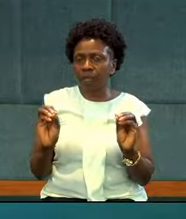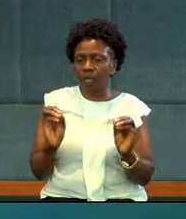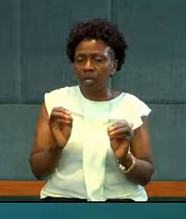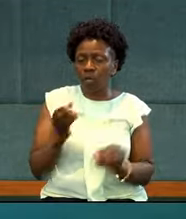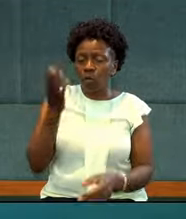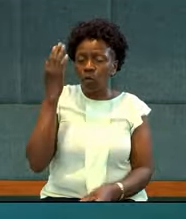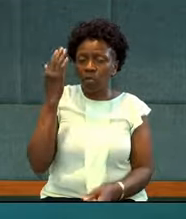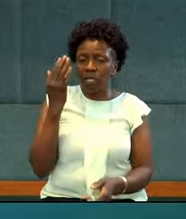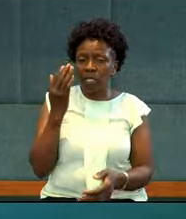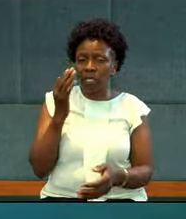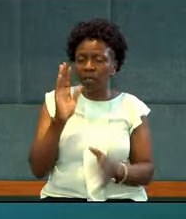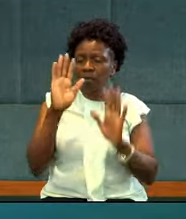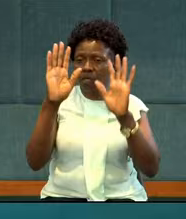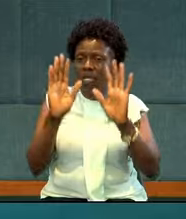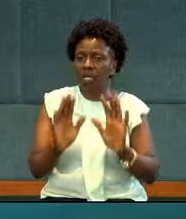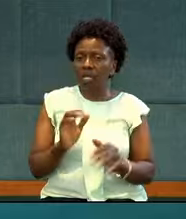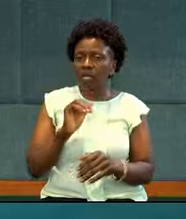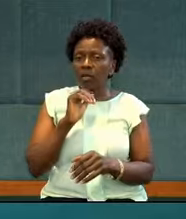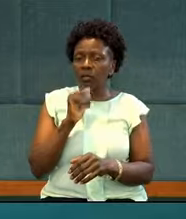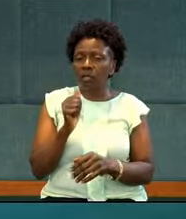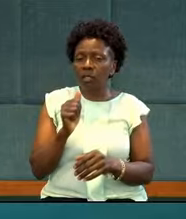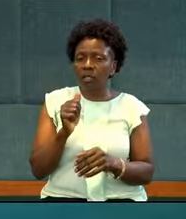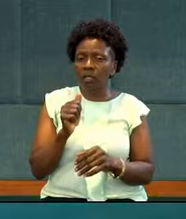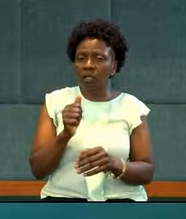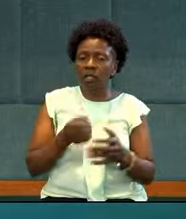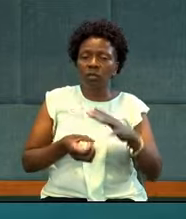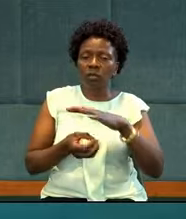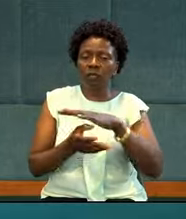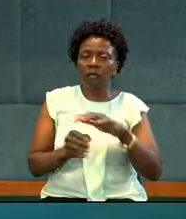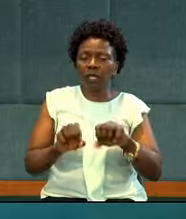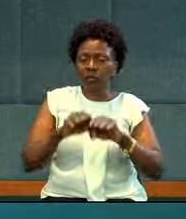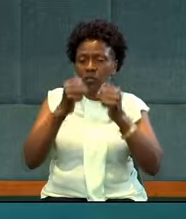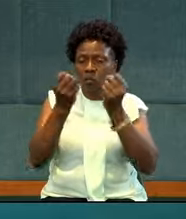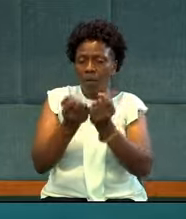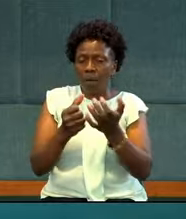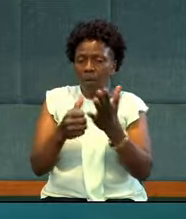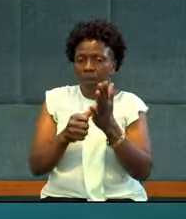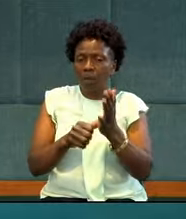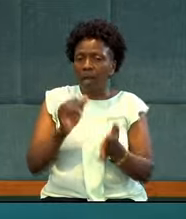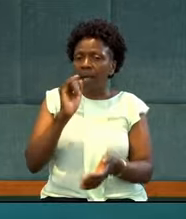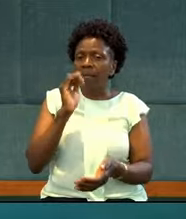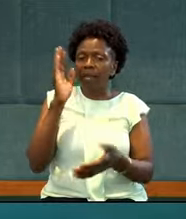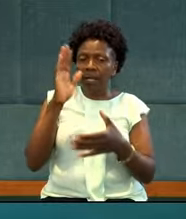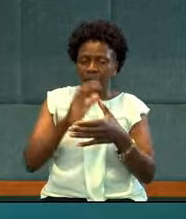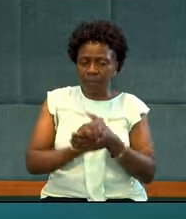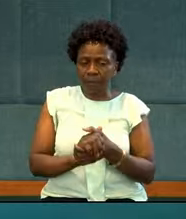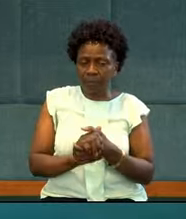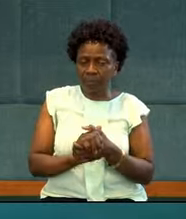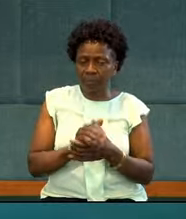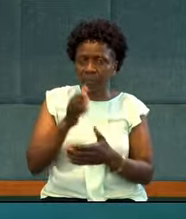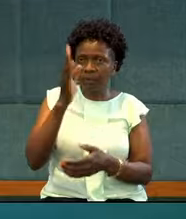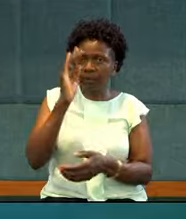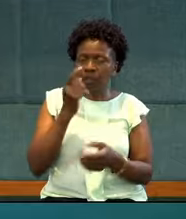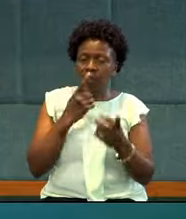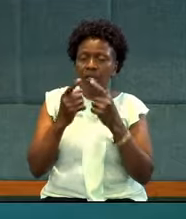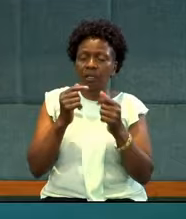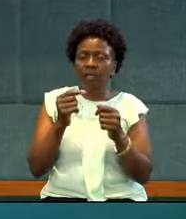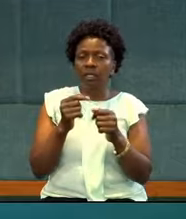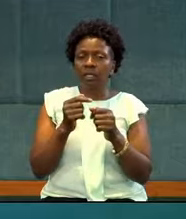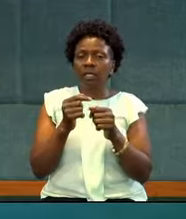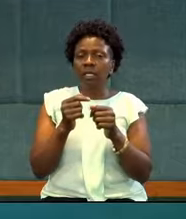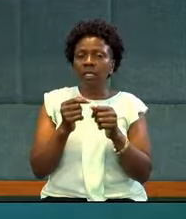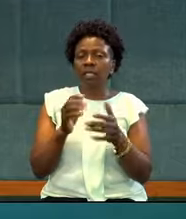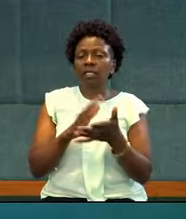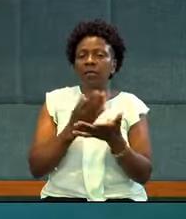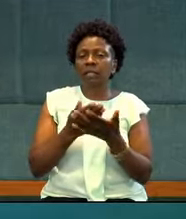He was not necessarily solving a social problem. I believe God was speaking something